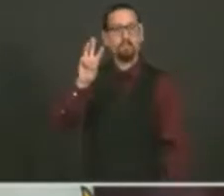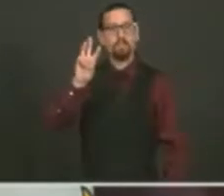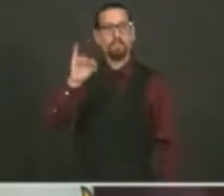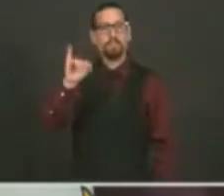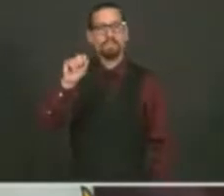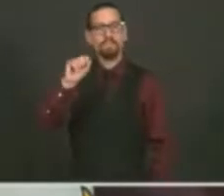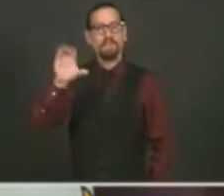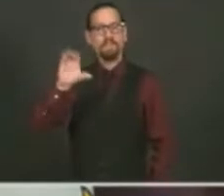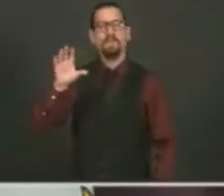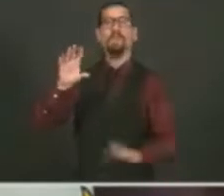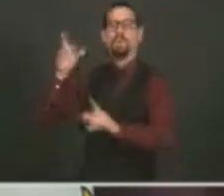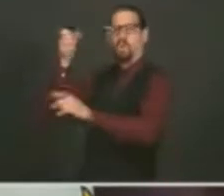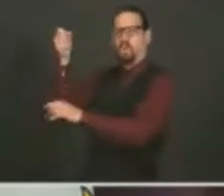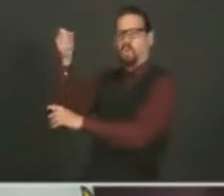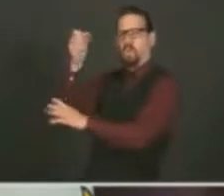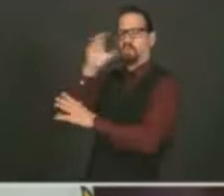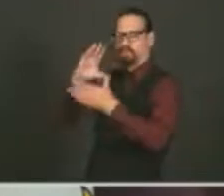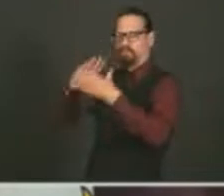So,